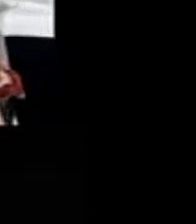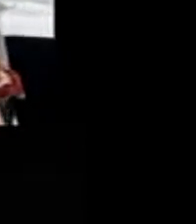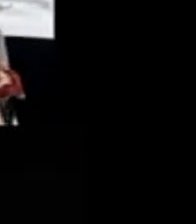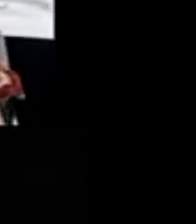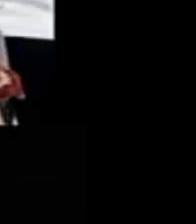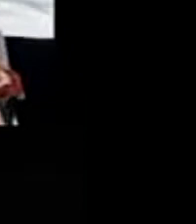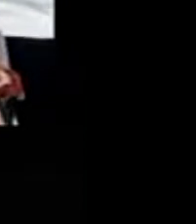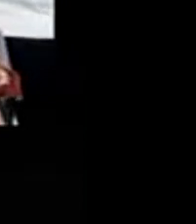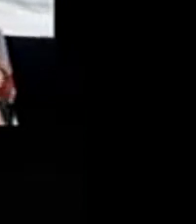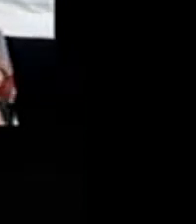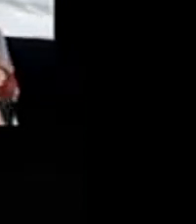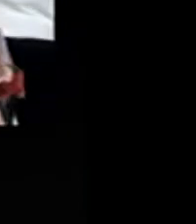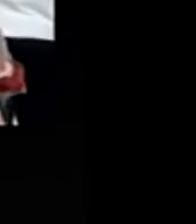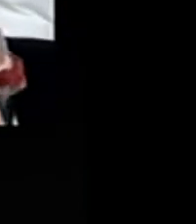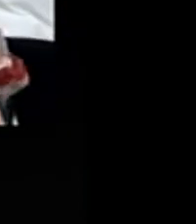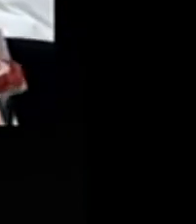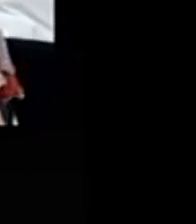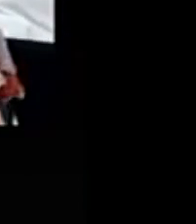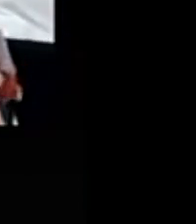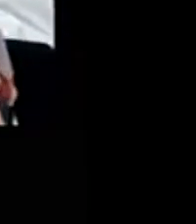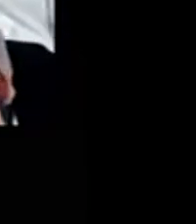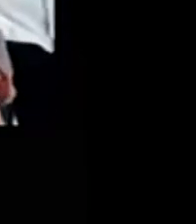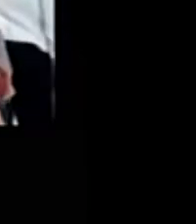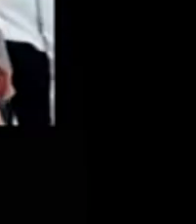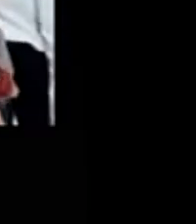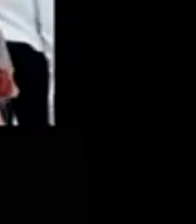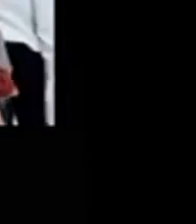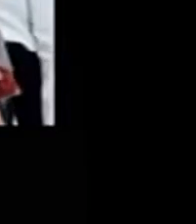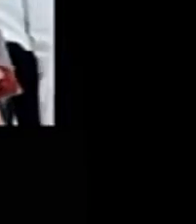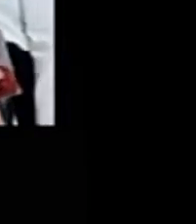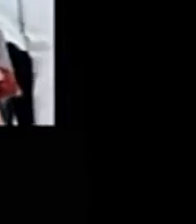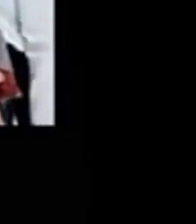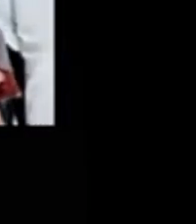righteousness of God in Christ. I am a